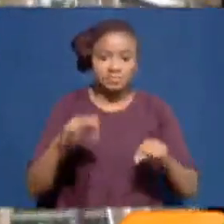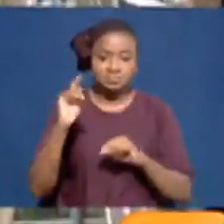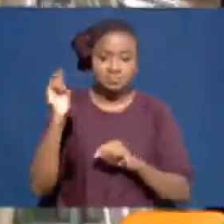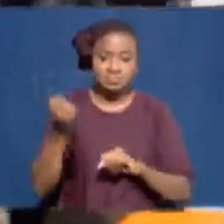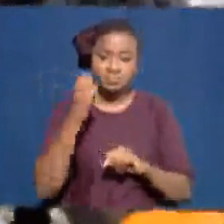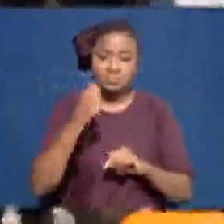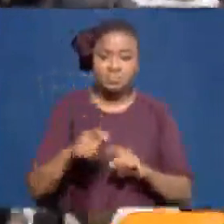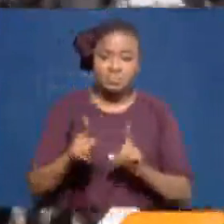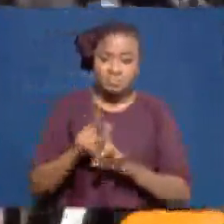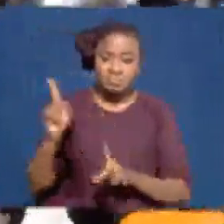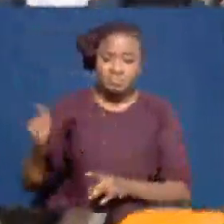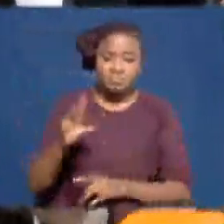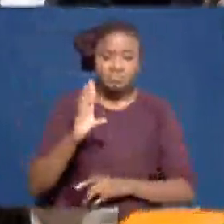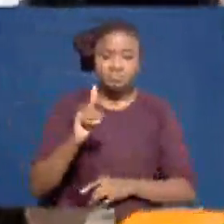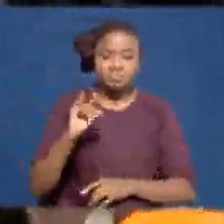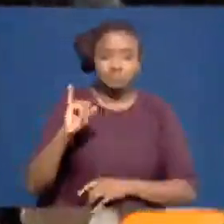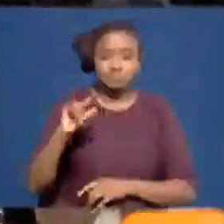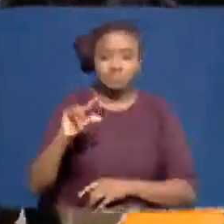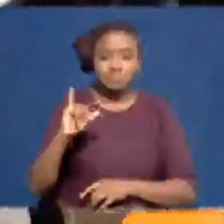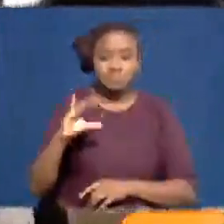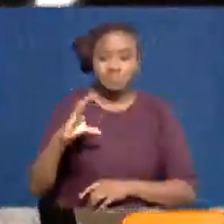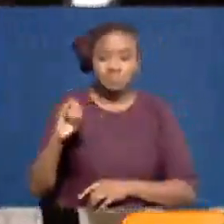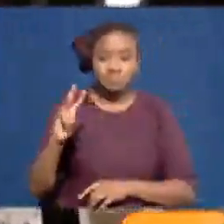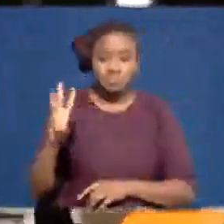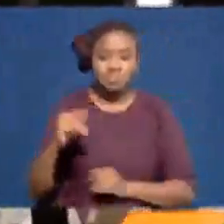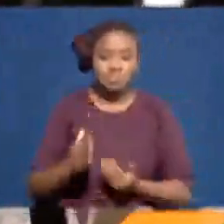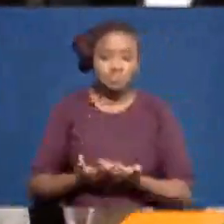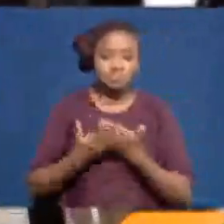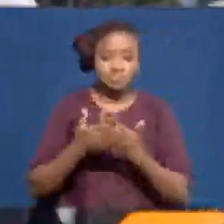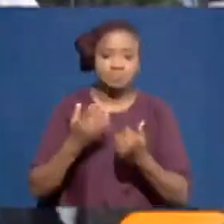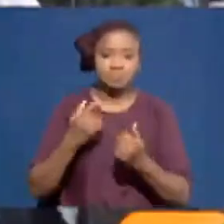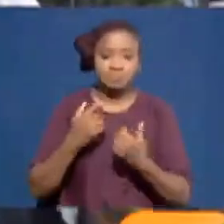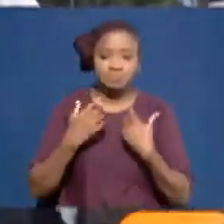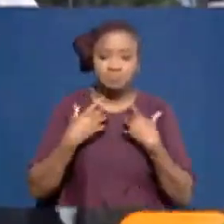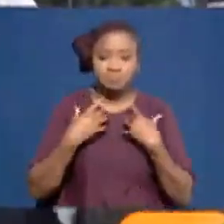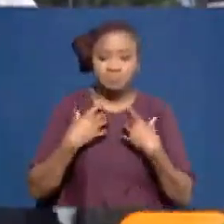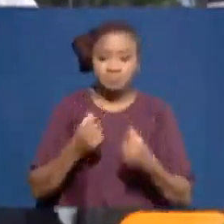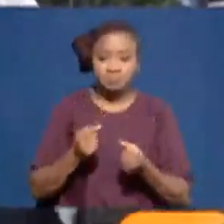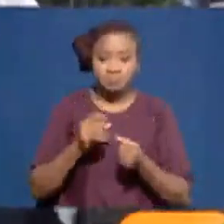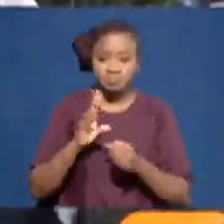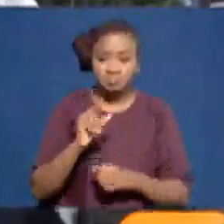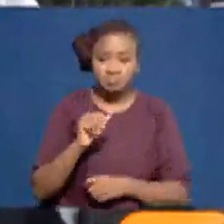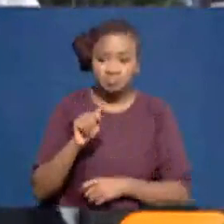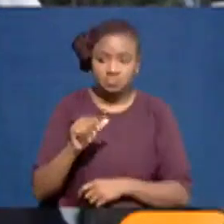be a trusted source of animal health data. What we are working on is